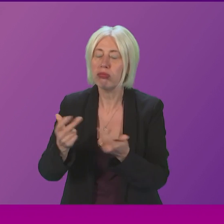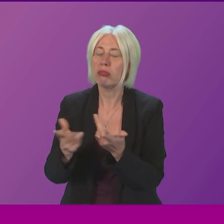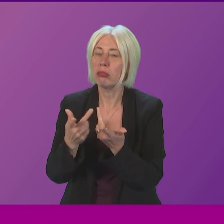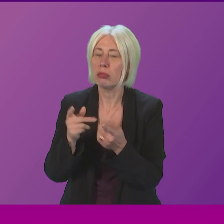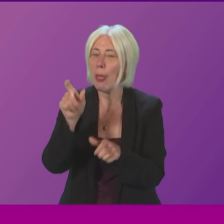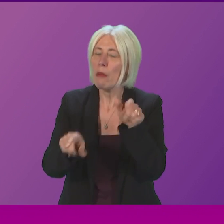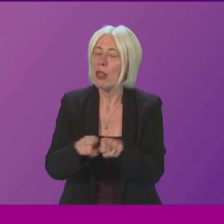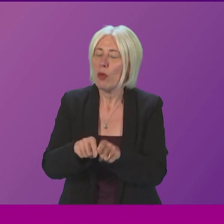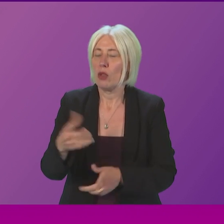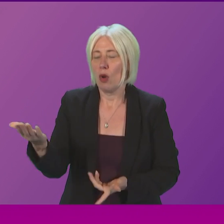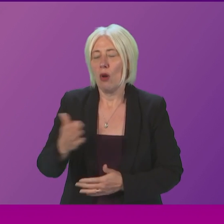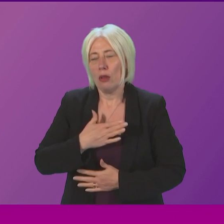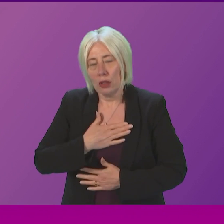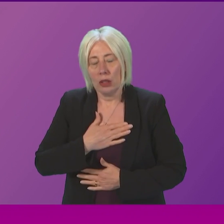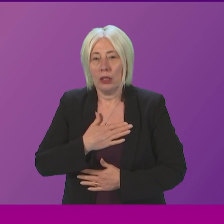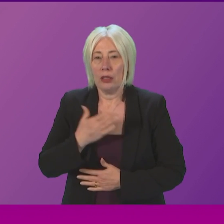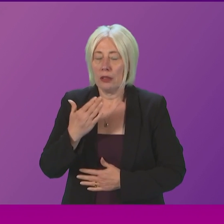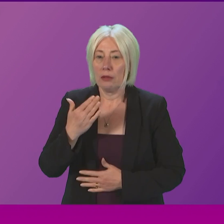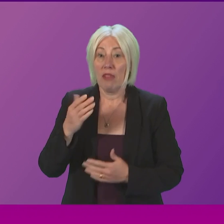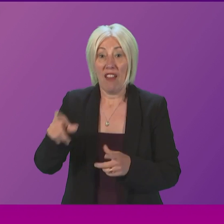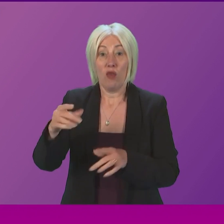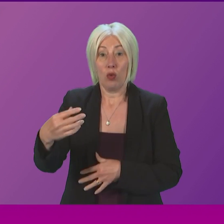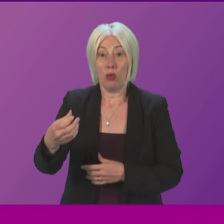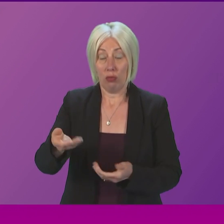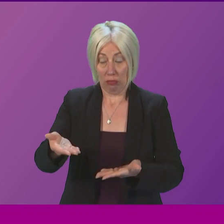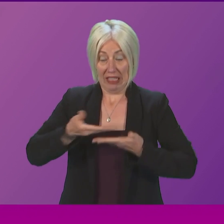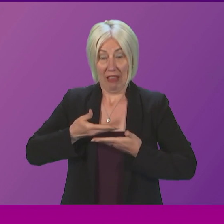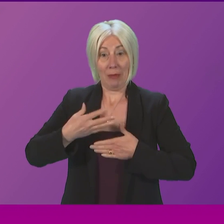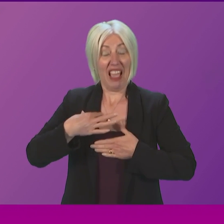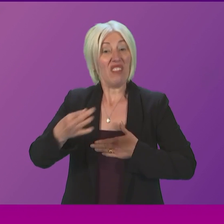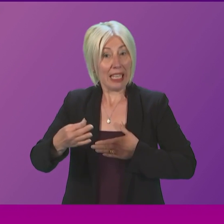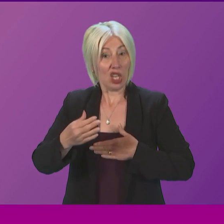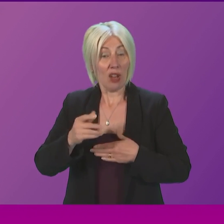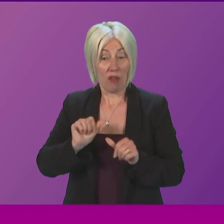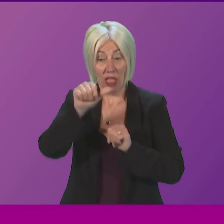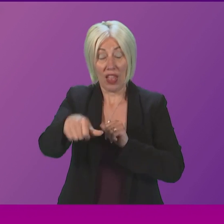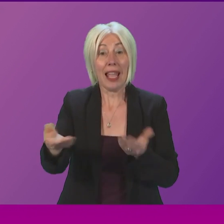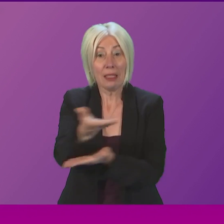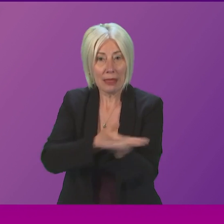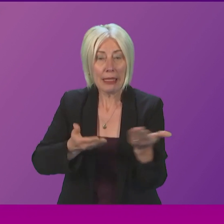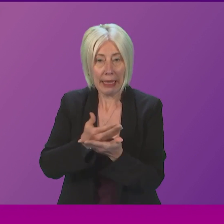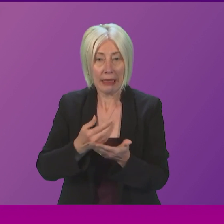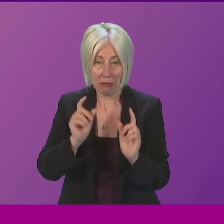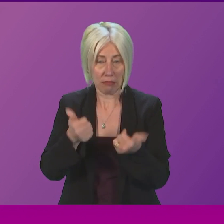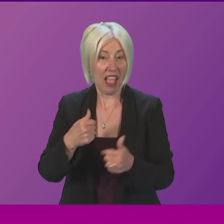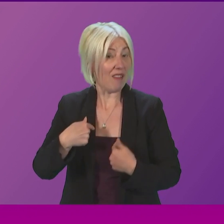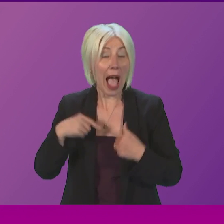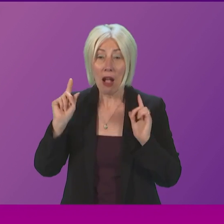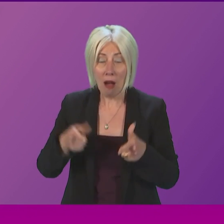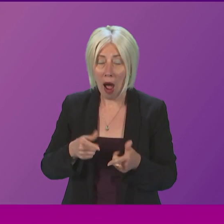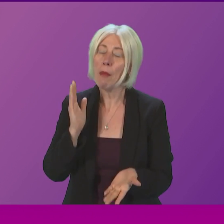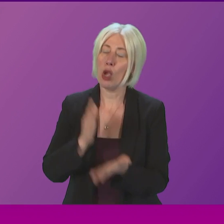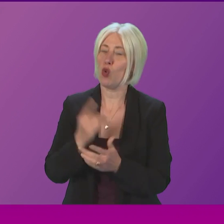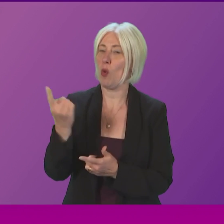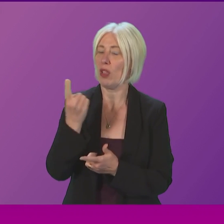done so. And of course, if Rona Mackay sends me the invitation across to a further conversation, if I'm not able to attend it, I'll be sure that somebody from the Scottish